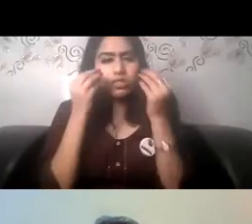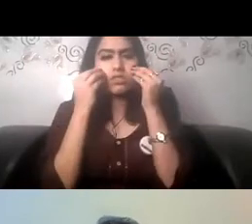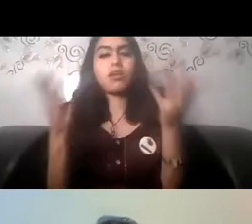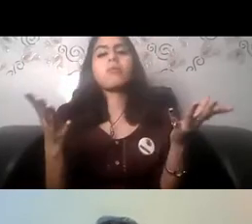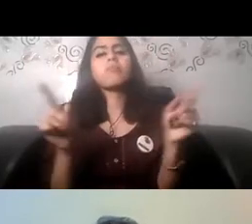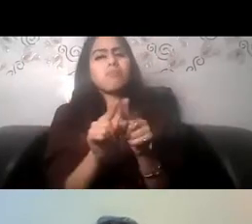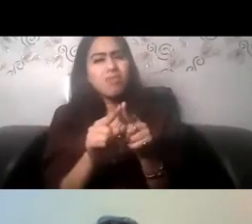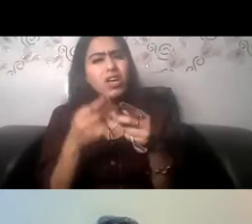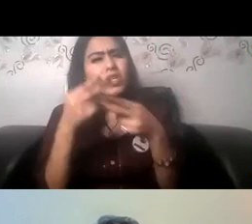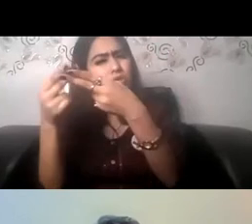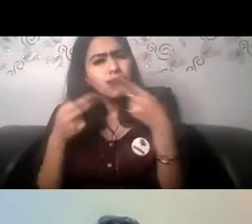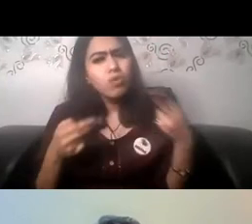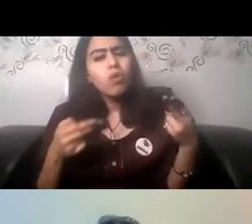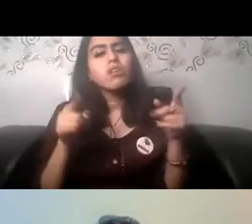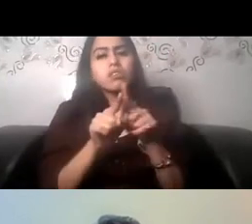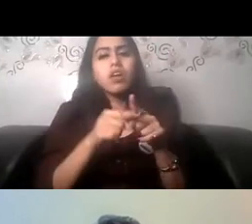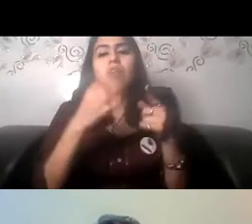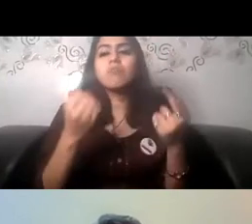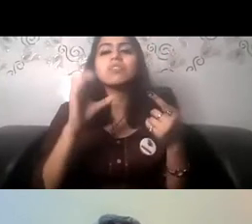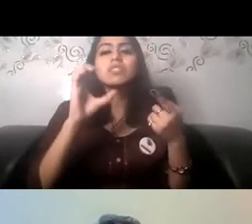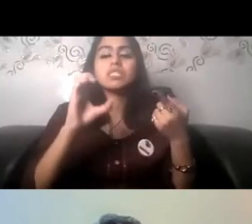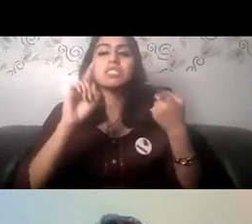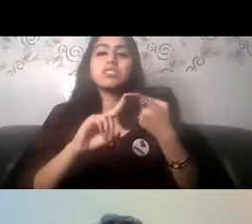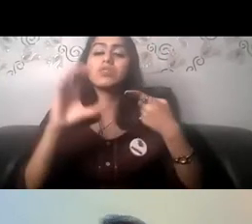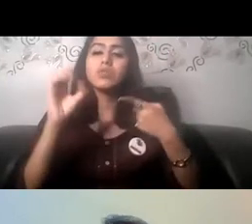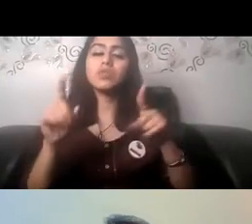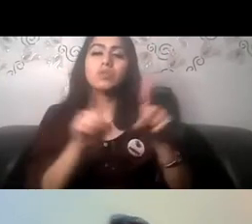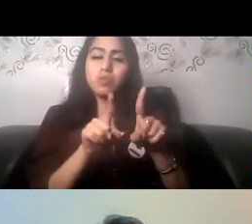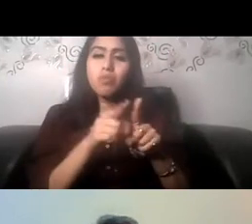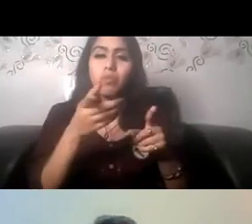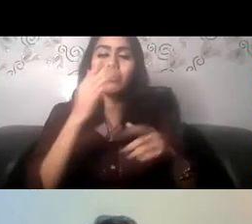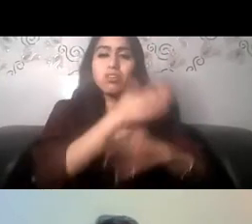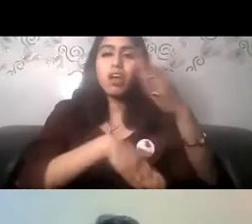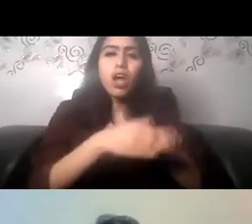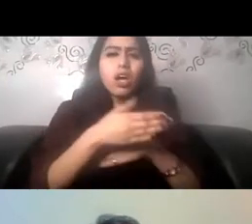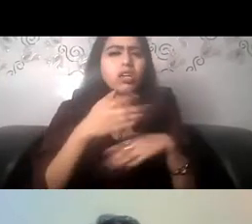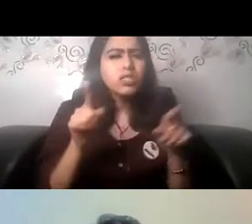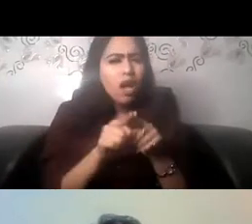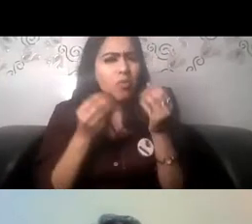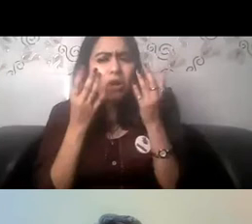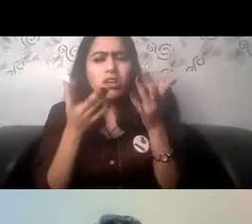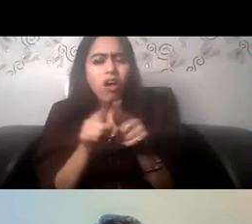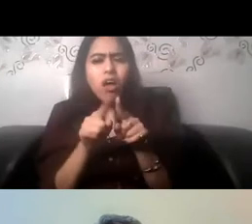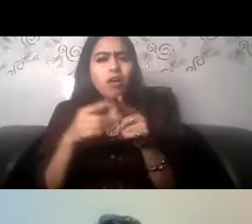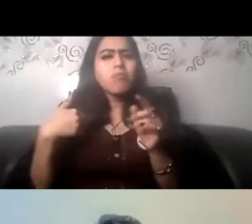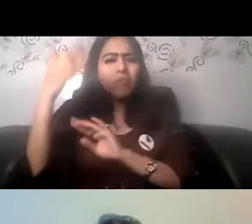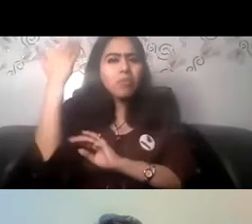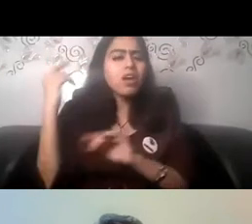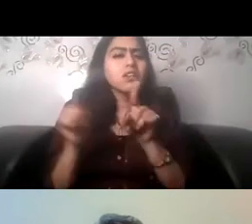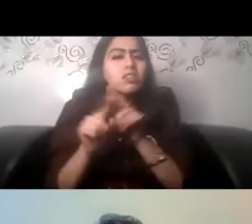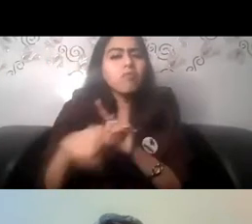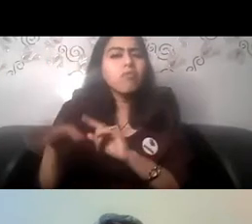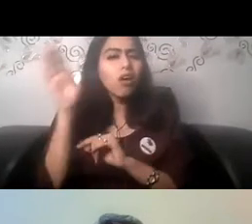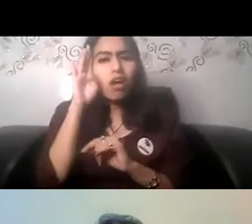heard the story of Dr. Jitendra, Dr. Agarwal, and I said, "Wow, this is something similar one." And then I